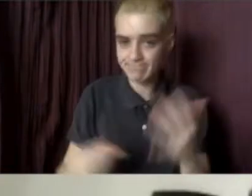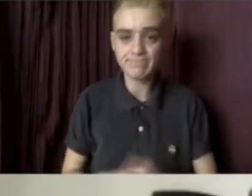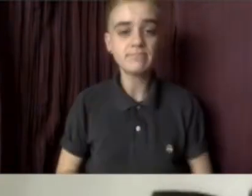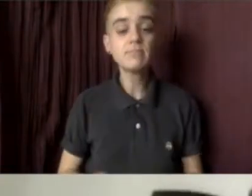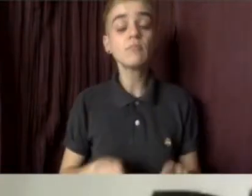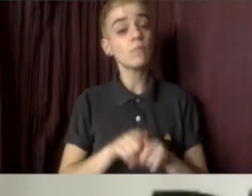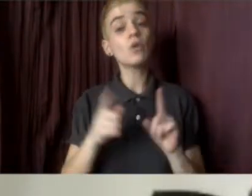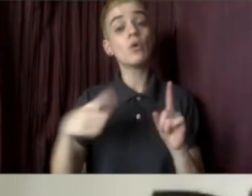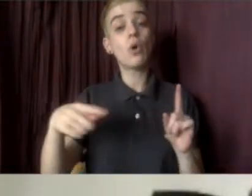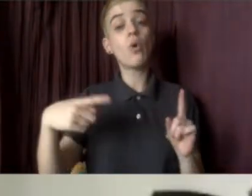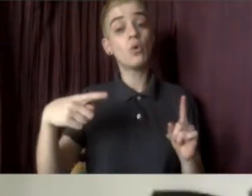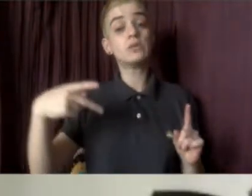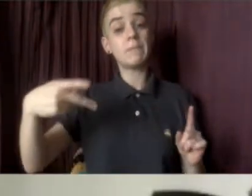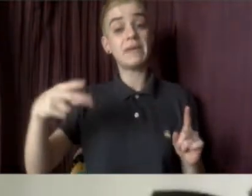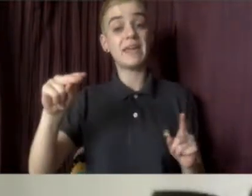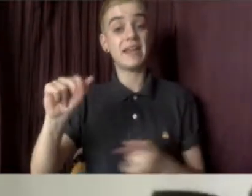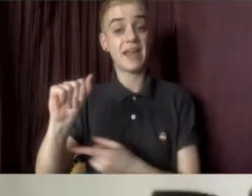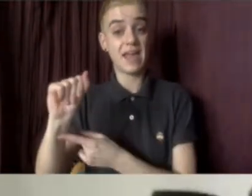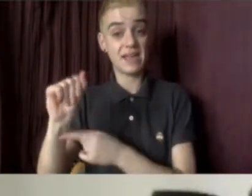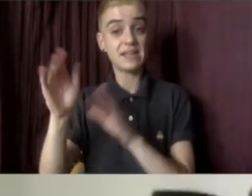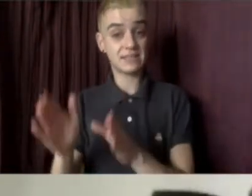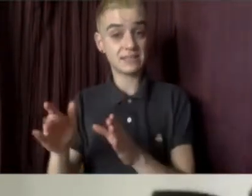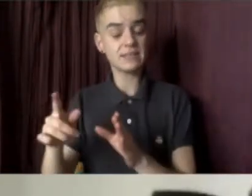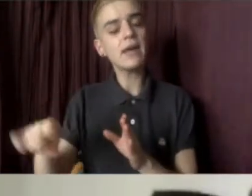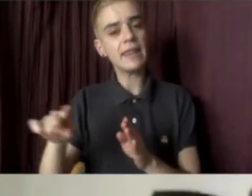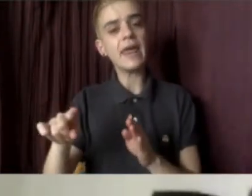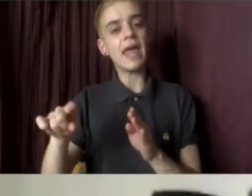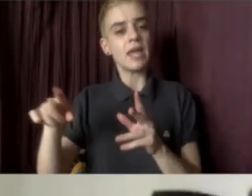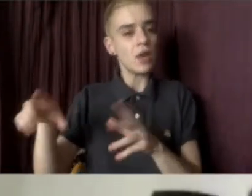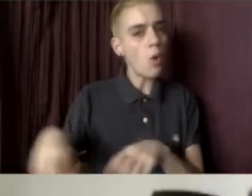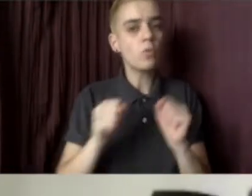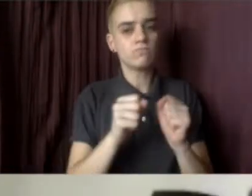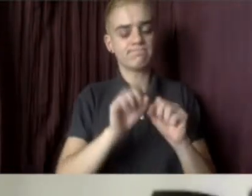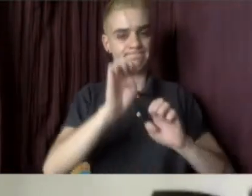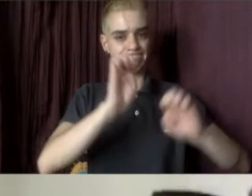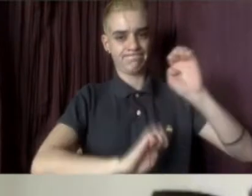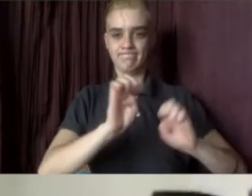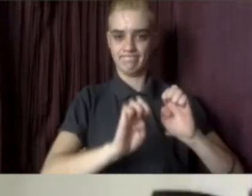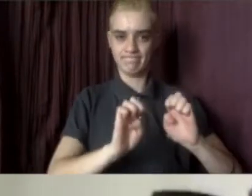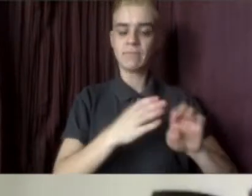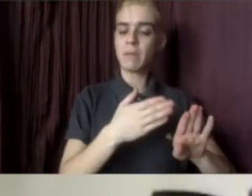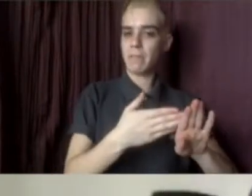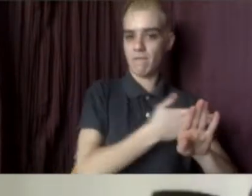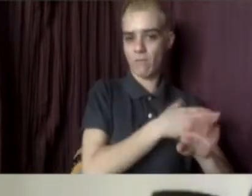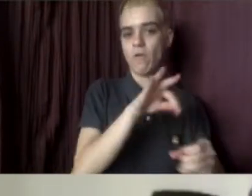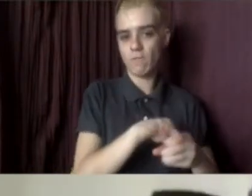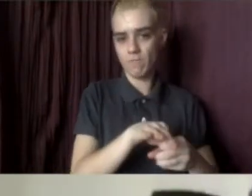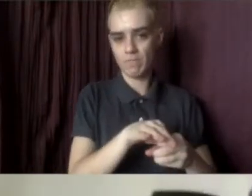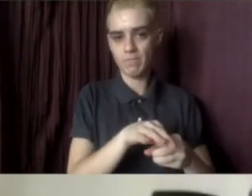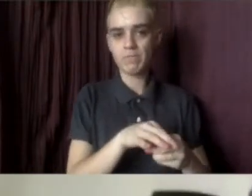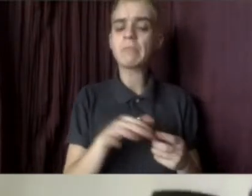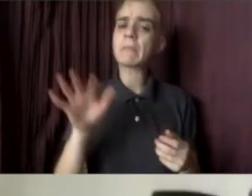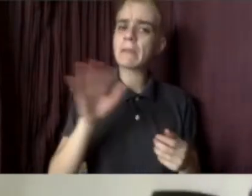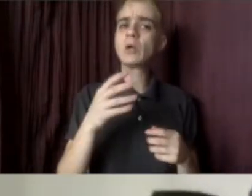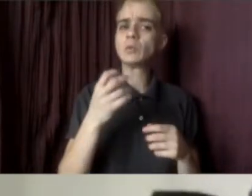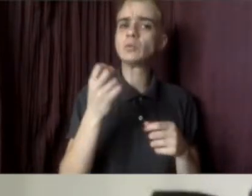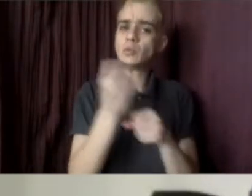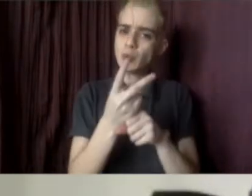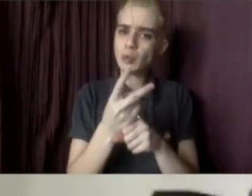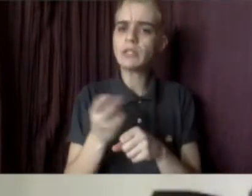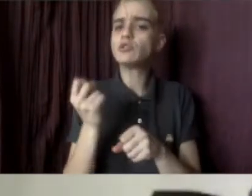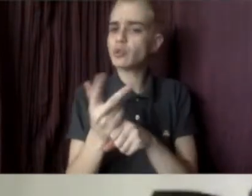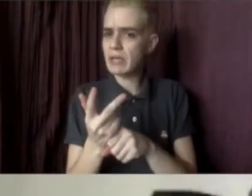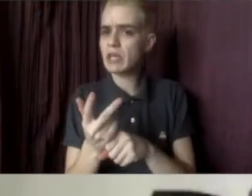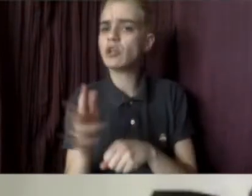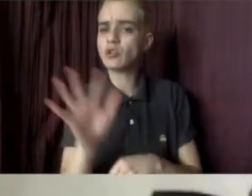make this better. And so, you know, the faith-based community can help out with that and say, listen, our brothers and sisters, our family who are disabled can't